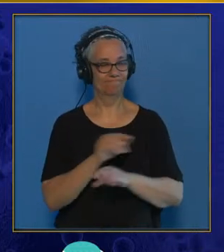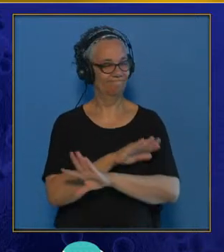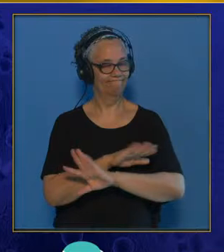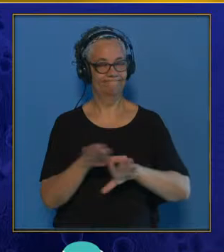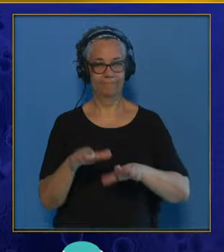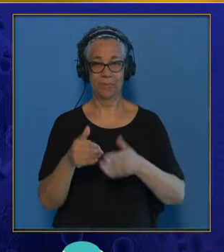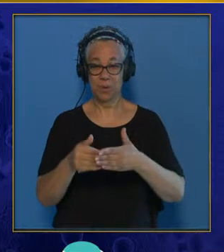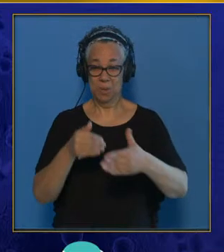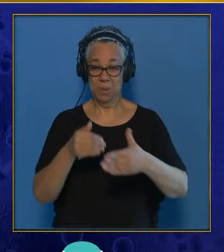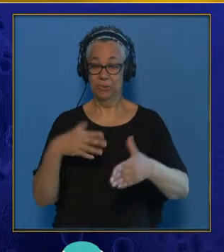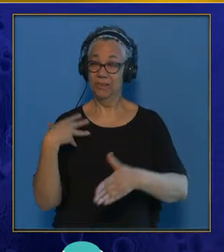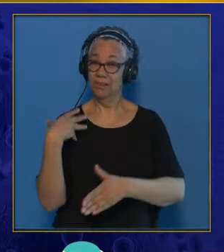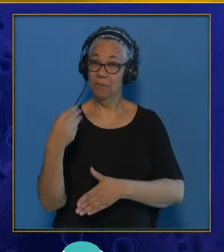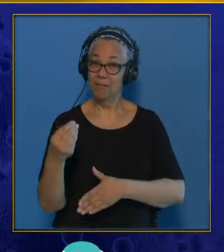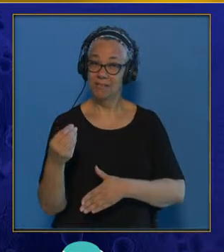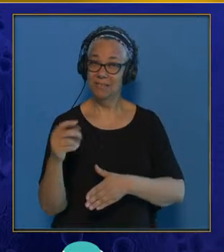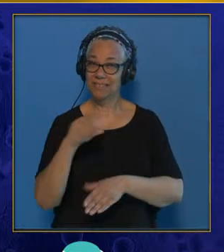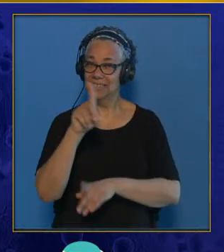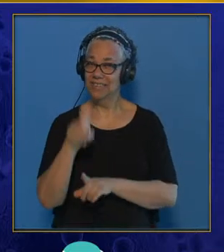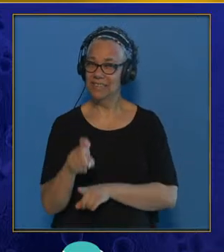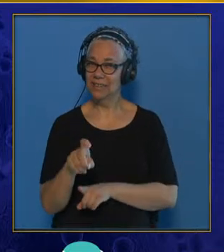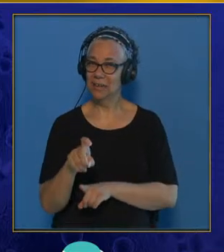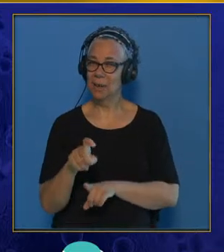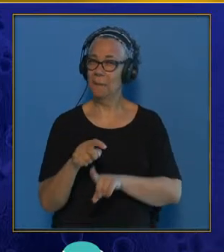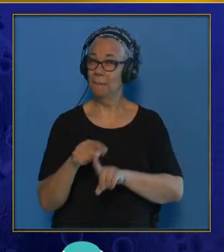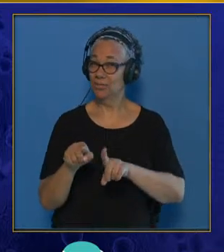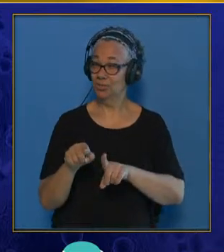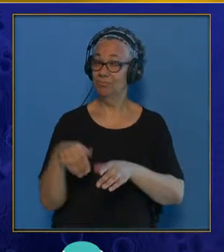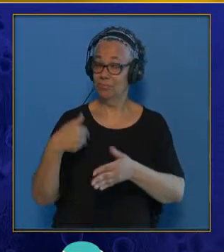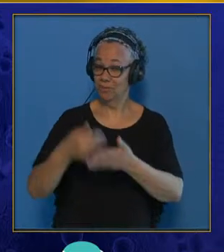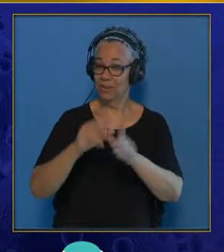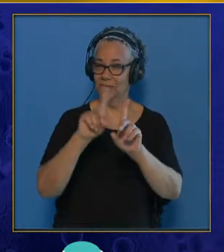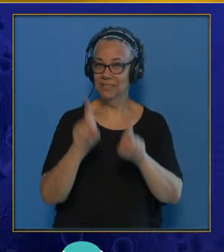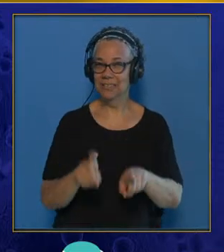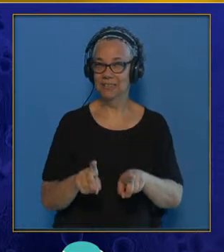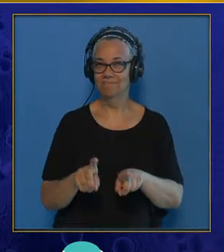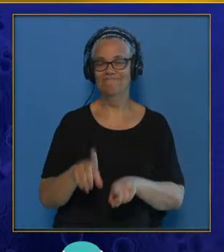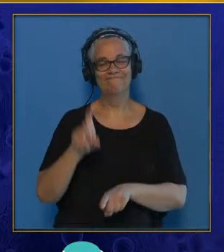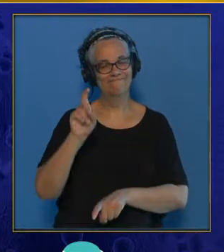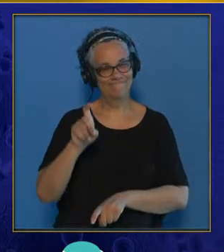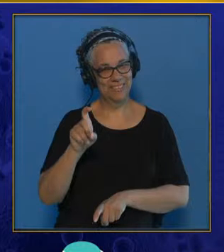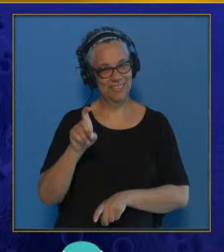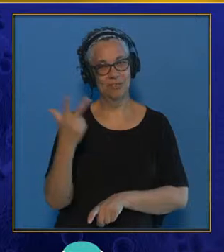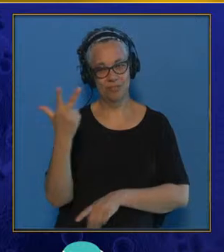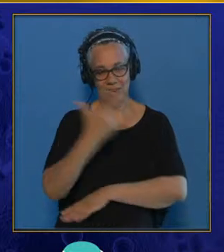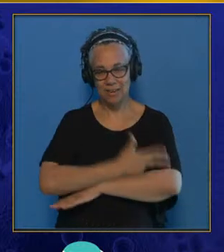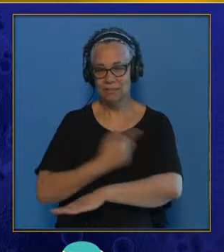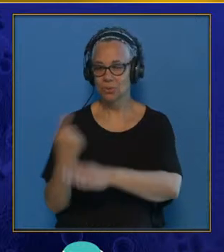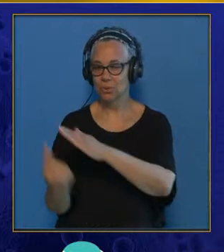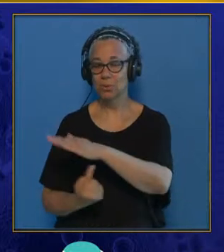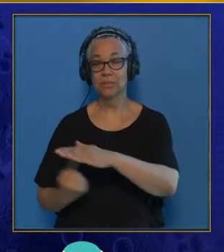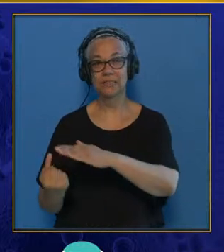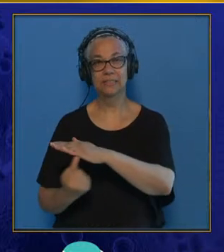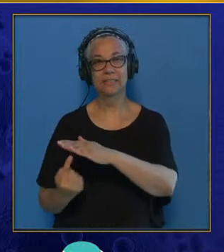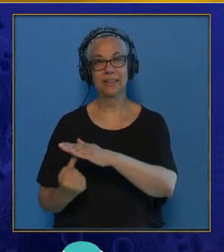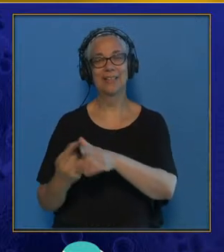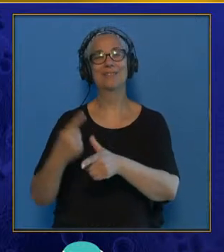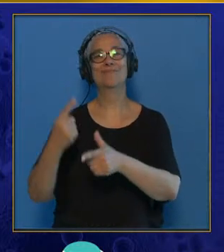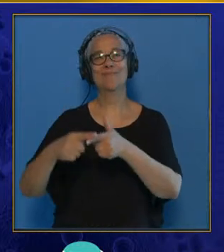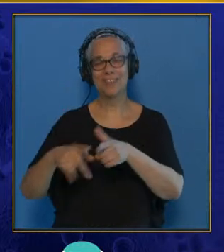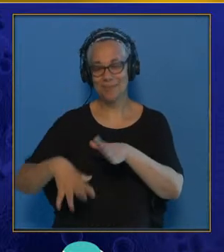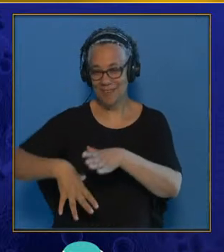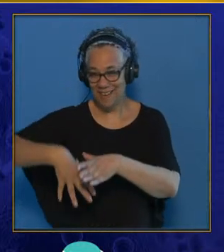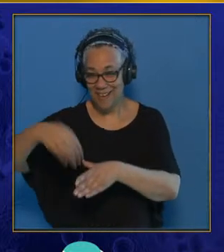pre-departure test, but you take the arrival test, then you must quarantine for 3 days, and then you are allowed to come out